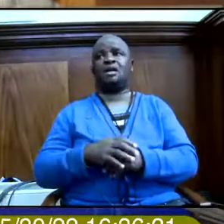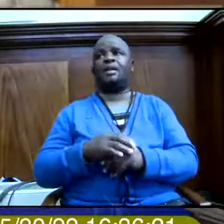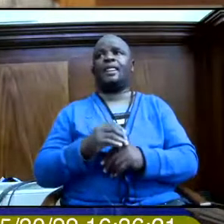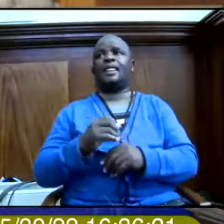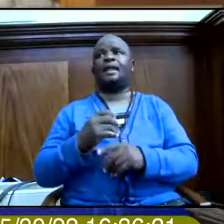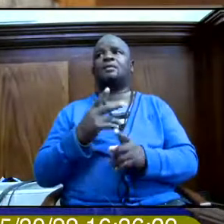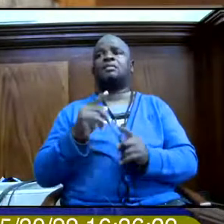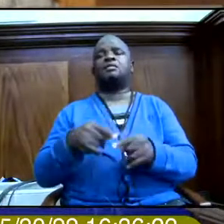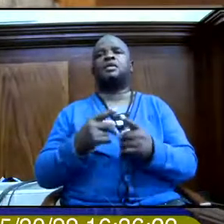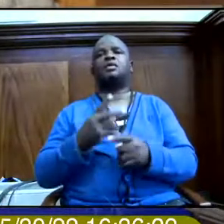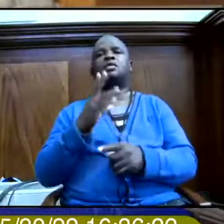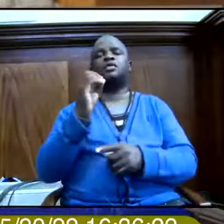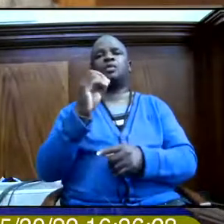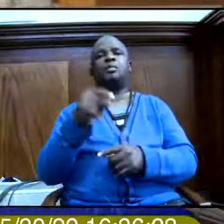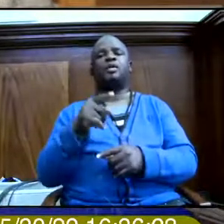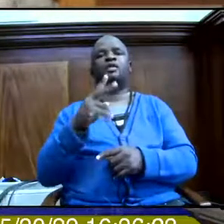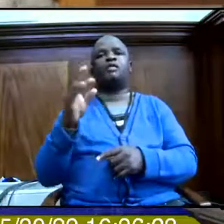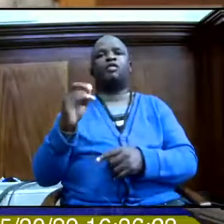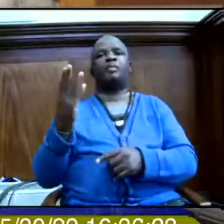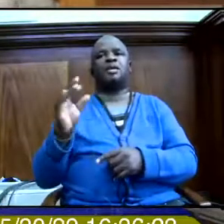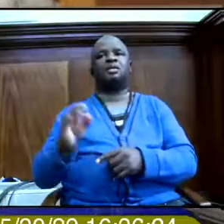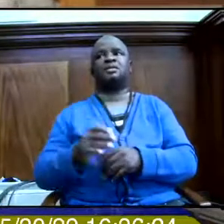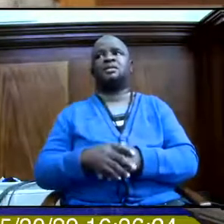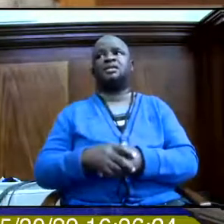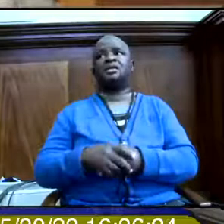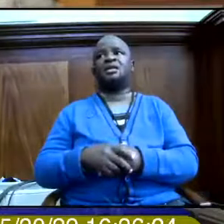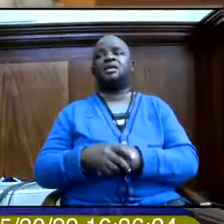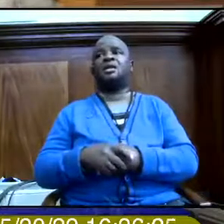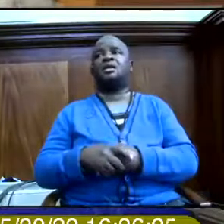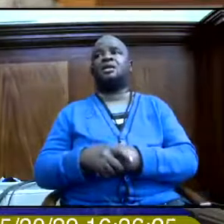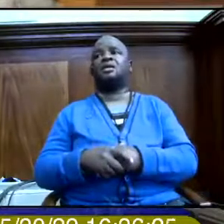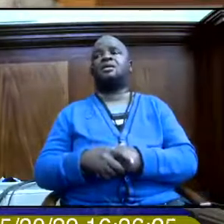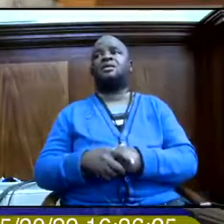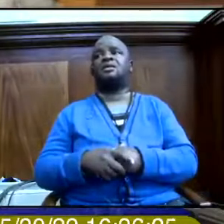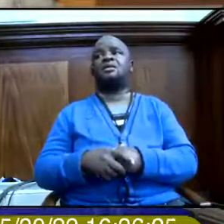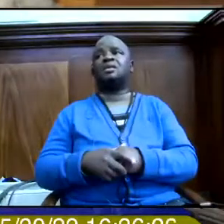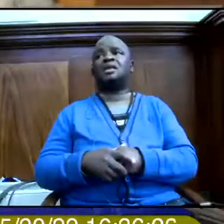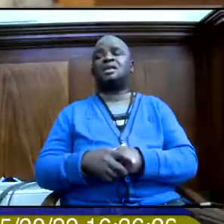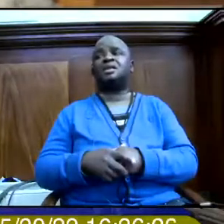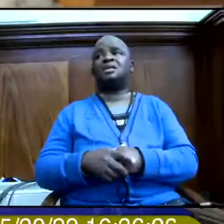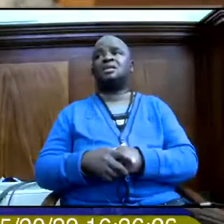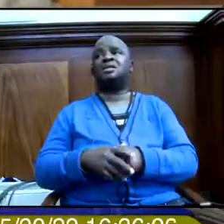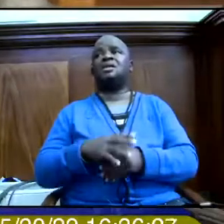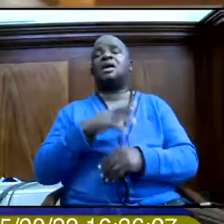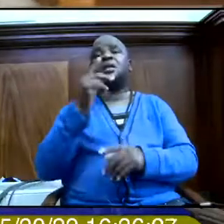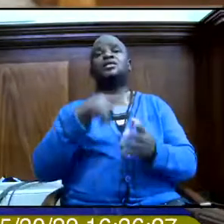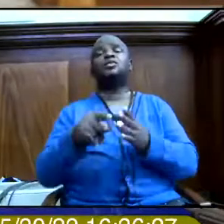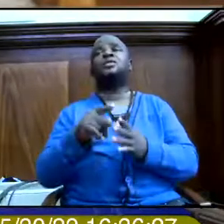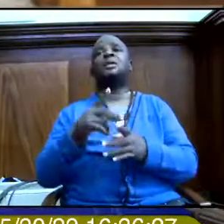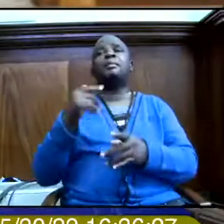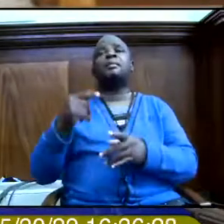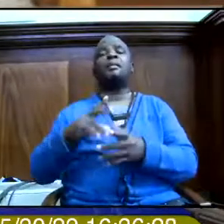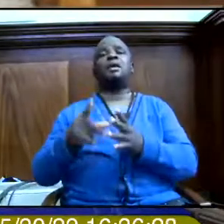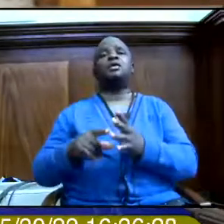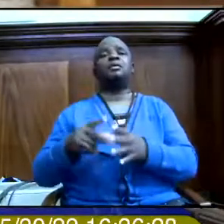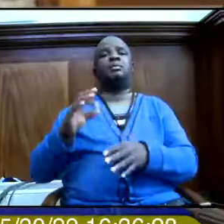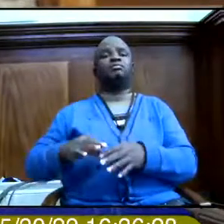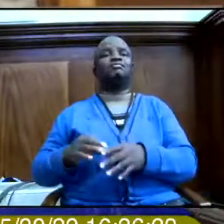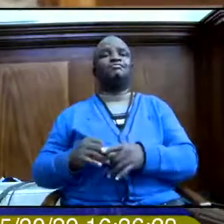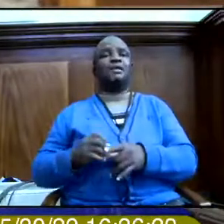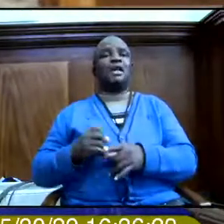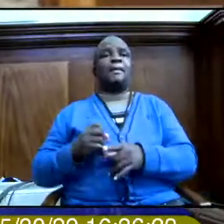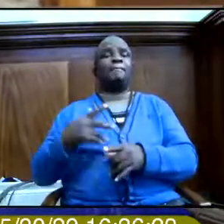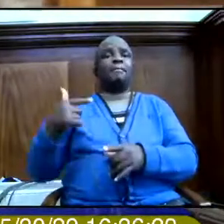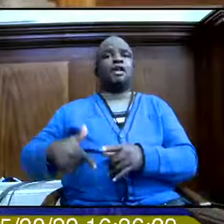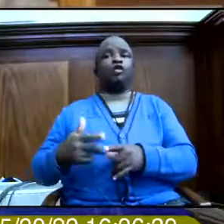say 0.4 percent or whatever when up next next week when petrol is increasing they say it